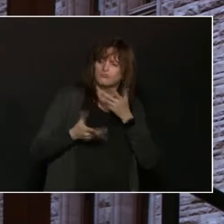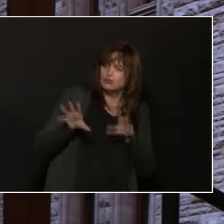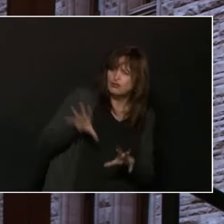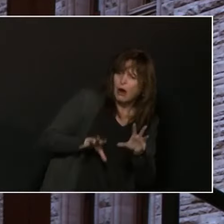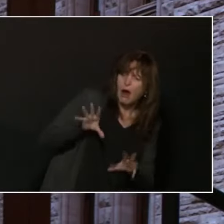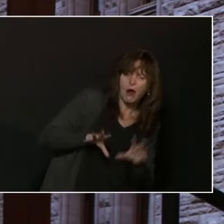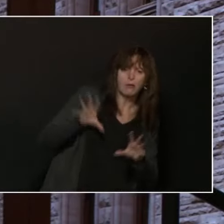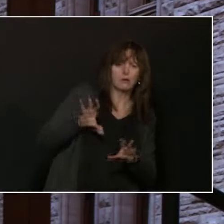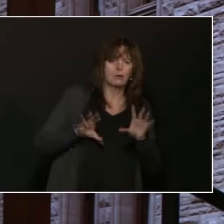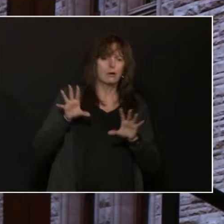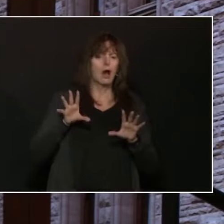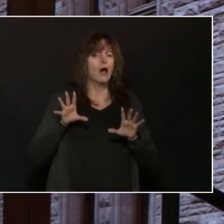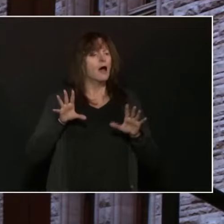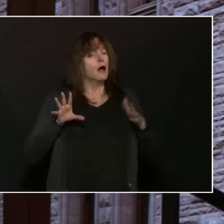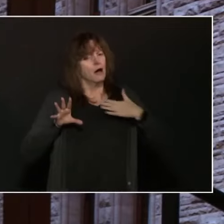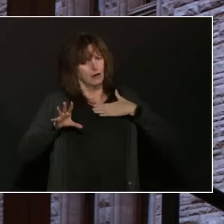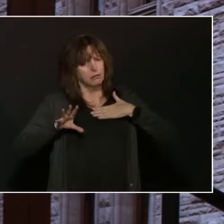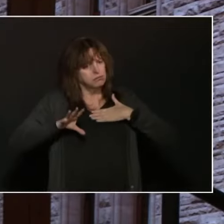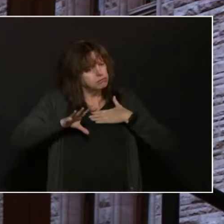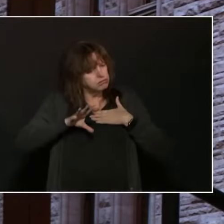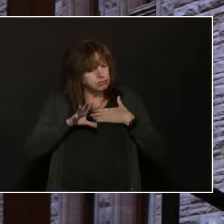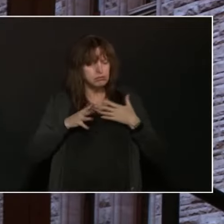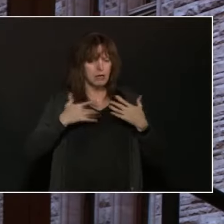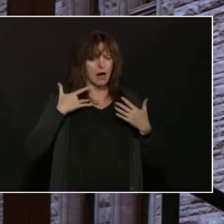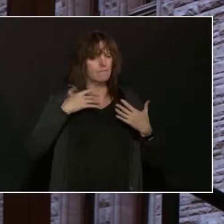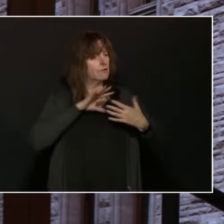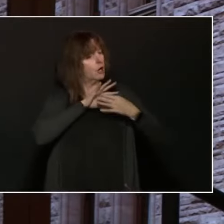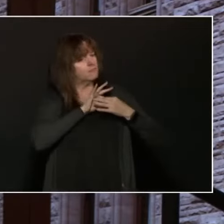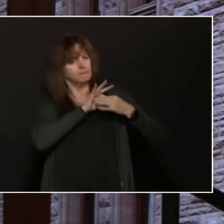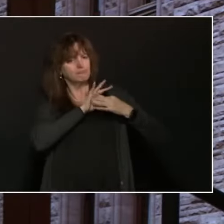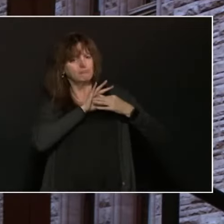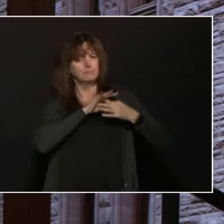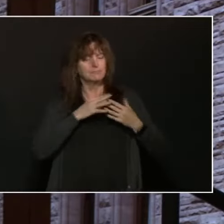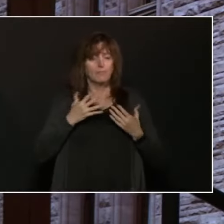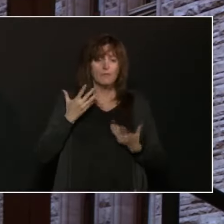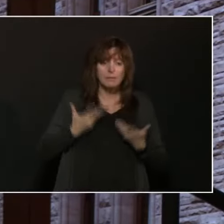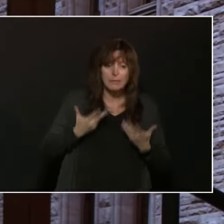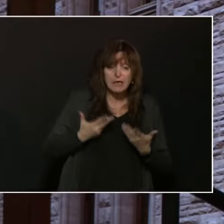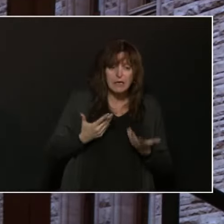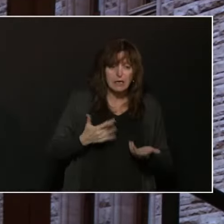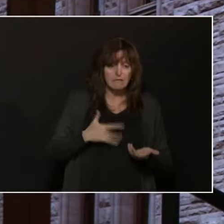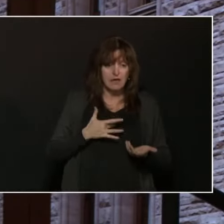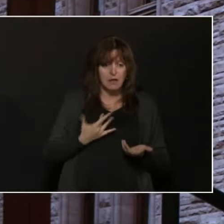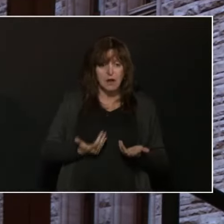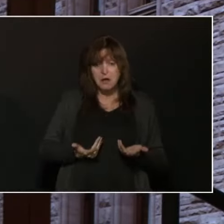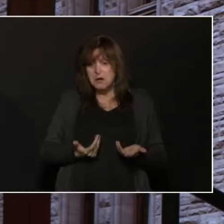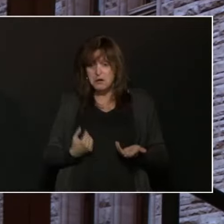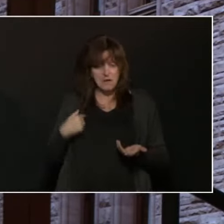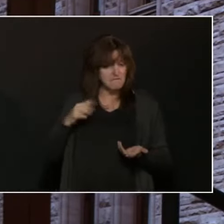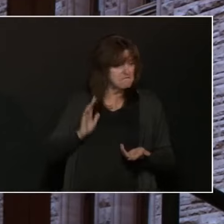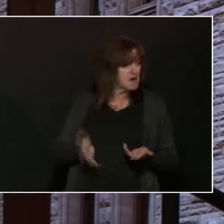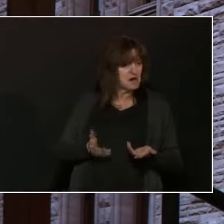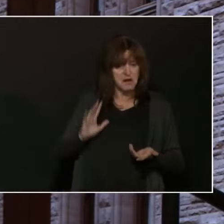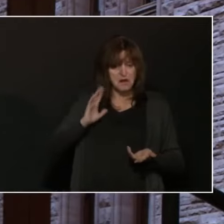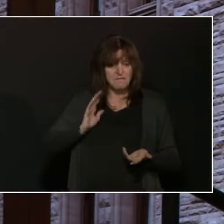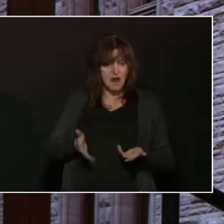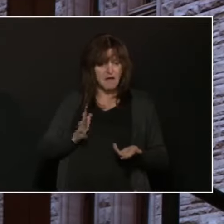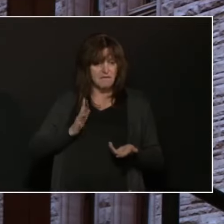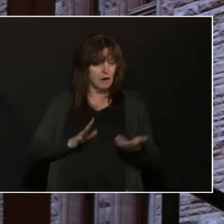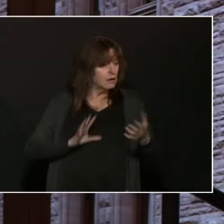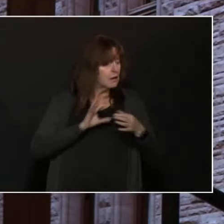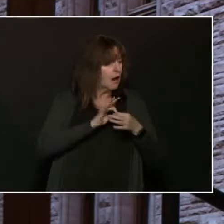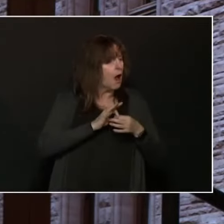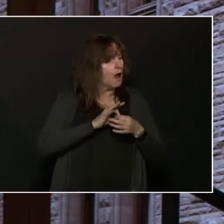difference. And you may not need to think you have that, but sometimes it helps to have that, and knowing that in your